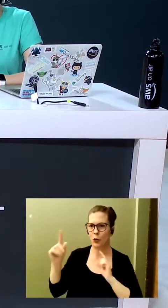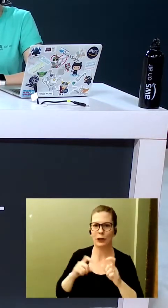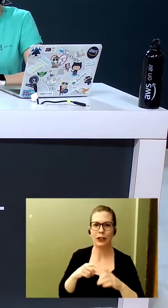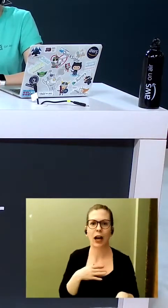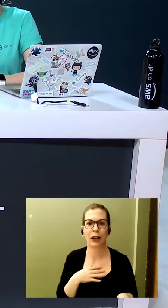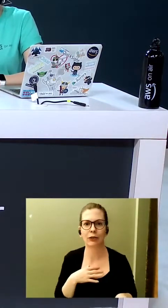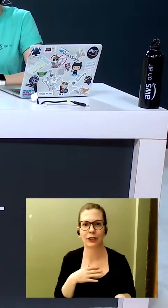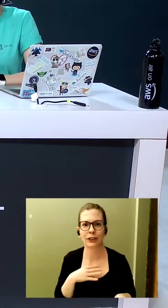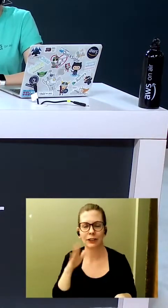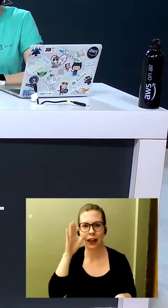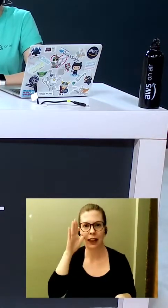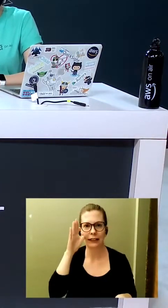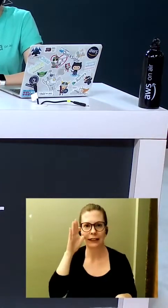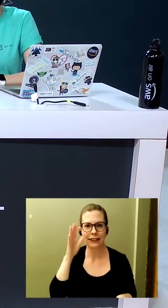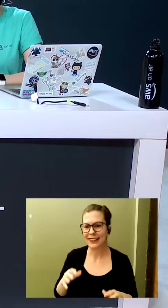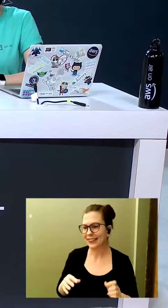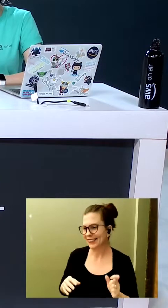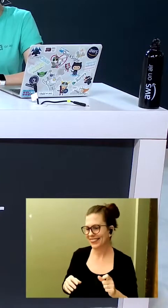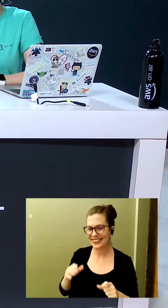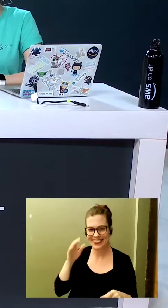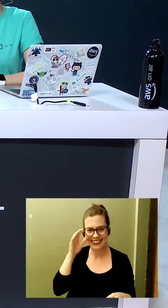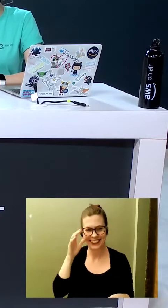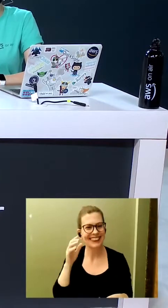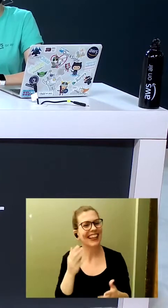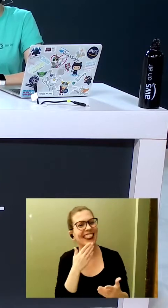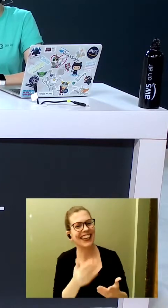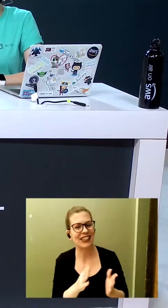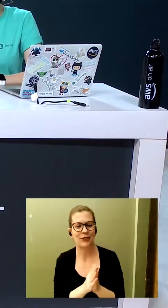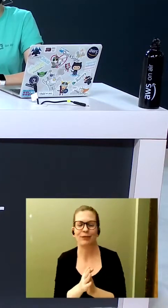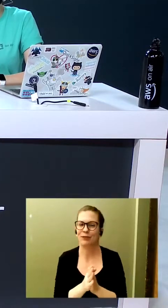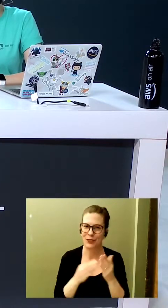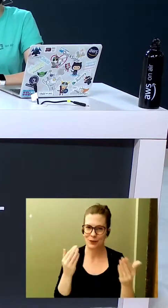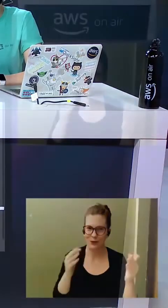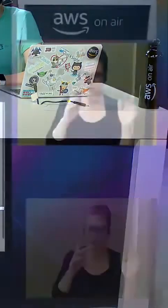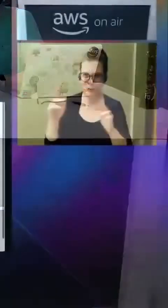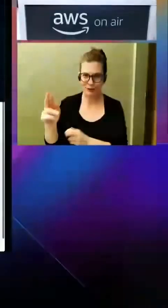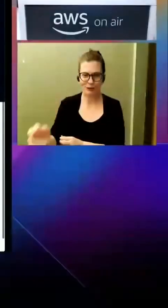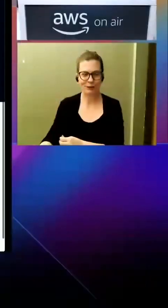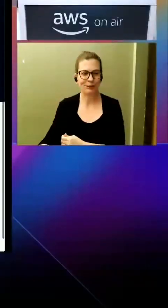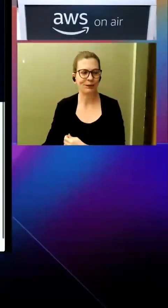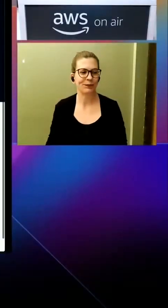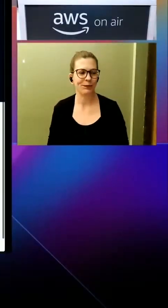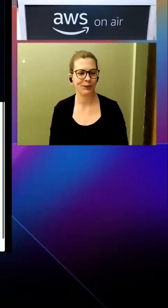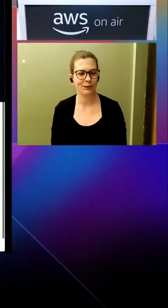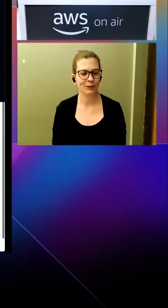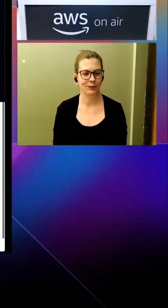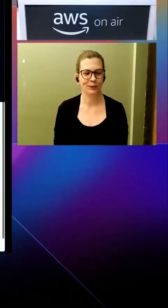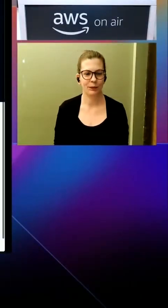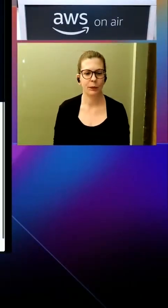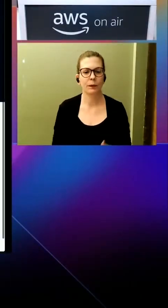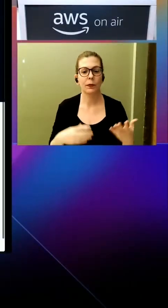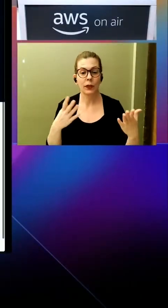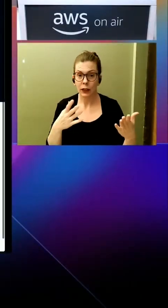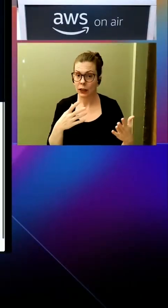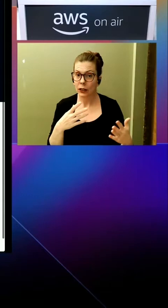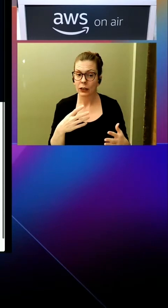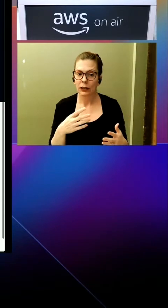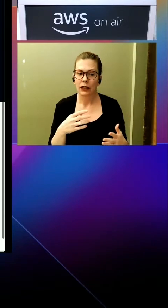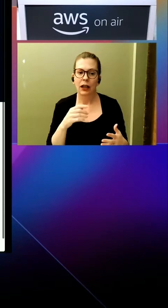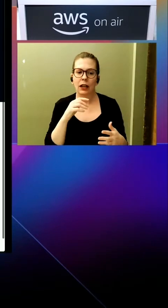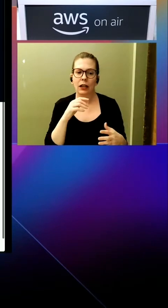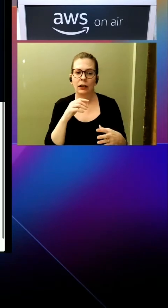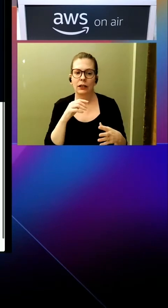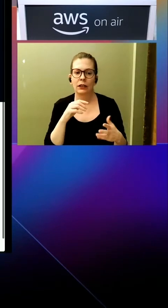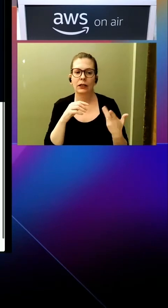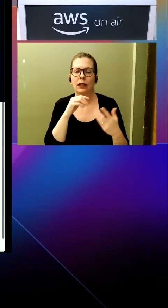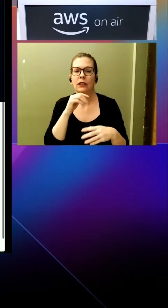it. No, Thank you. So let's do this. So as you said, it's not in the AWS console, so there is no